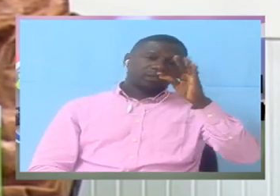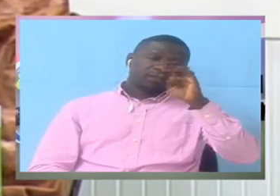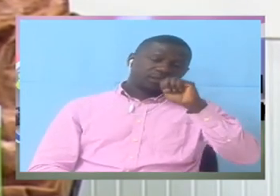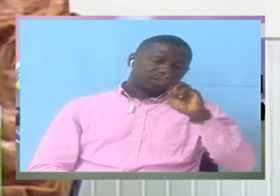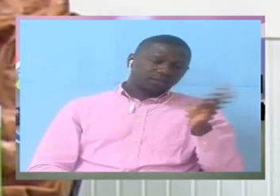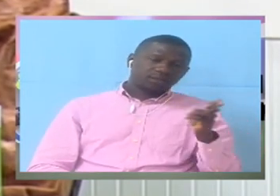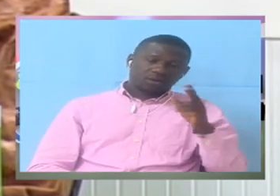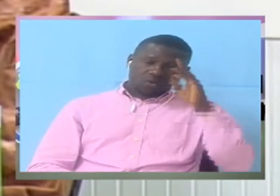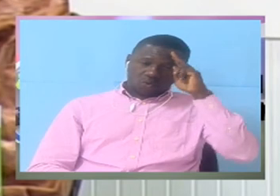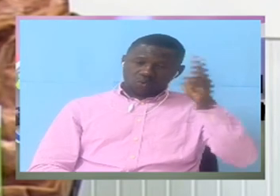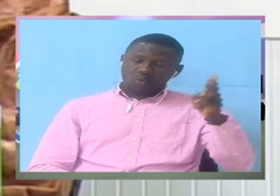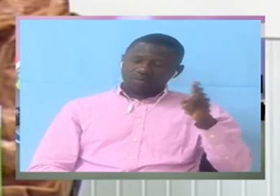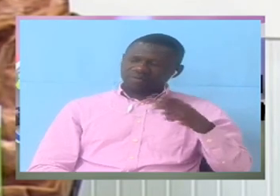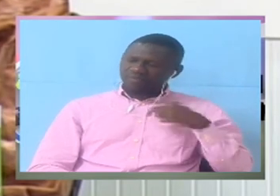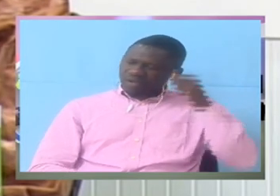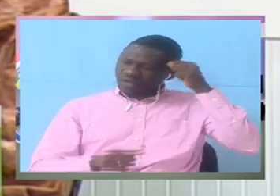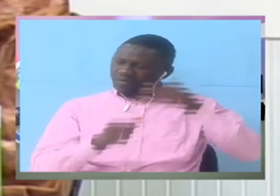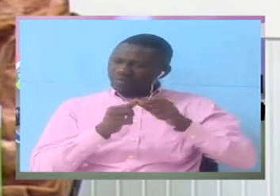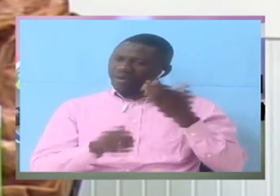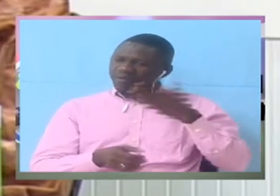from Salikenye.